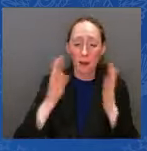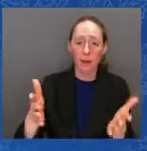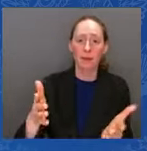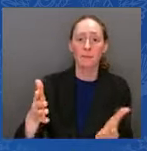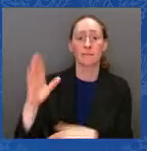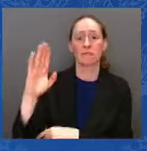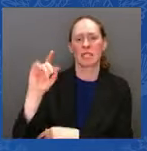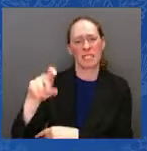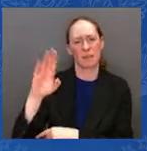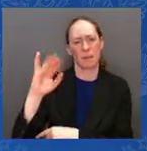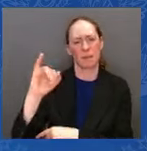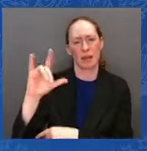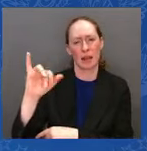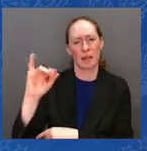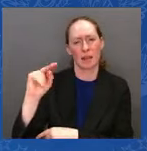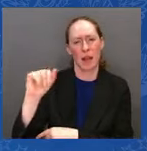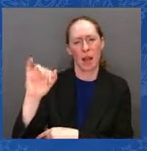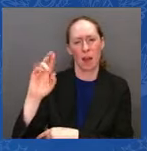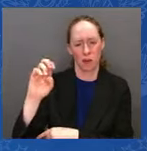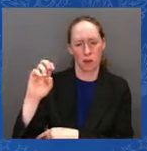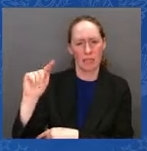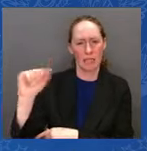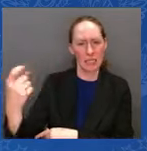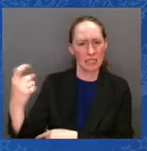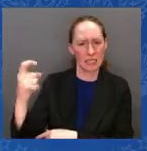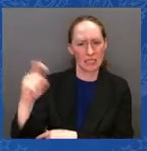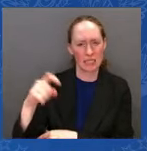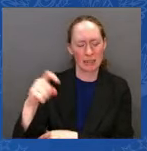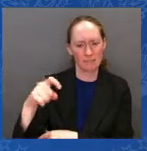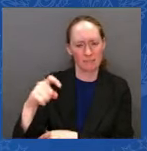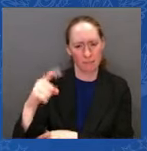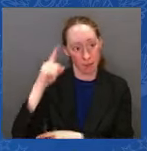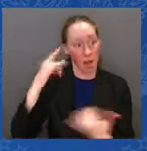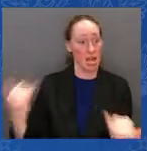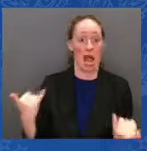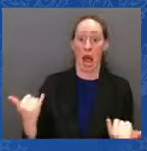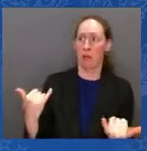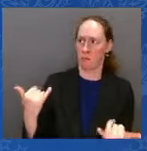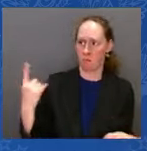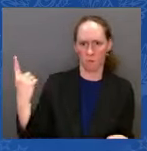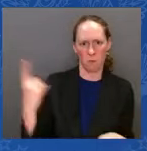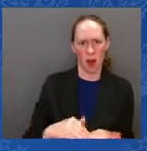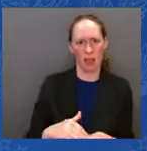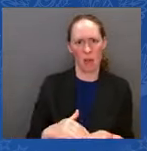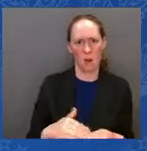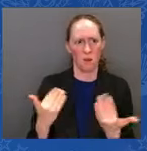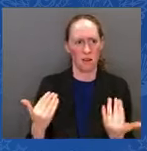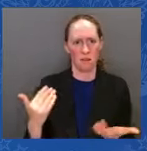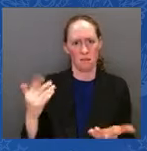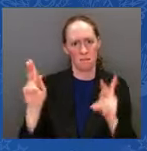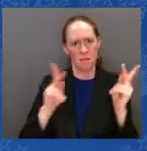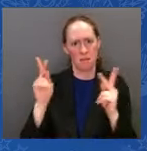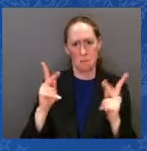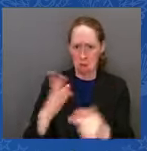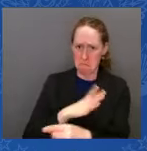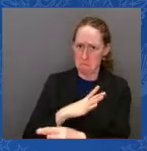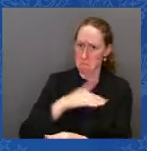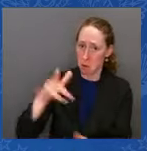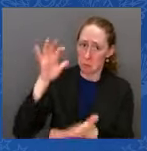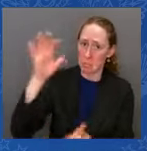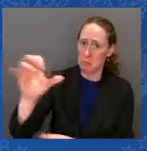around 1,000 billionaires in America. Well, that's great. If you want to be a billionaire, you can make it. I'm not one of these guys that say you shouldn't be able to do